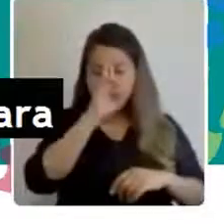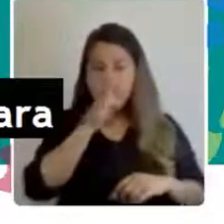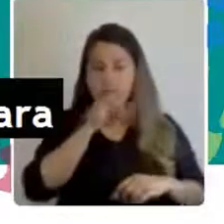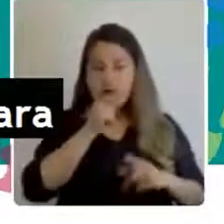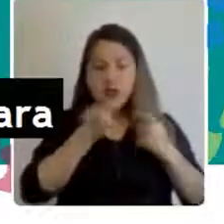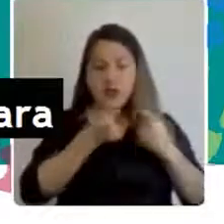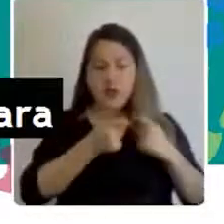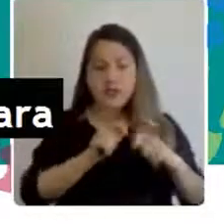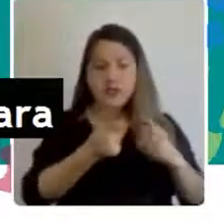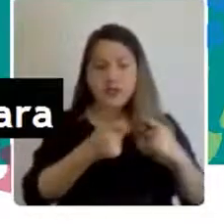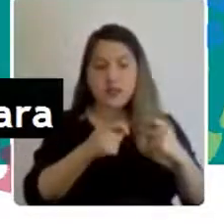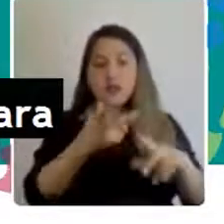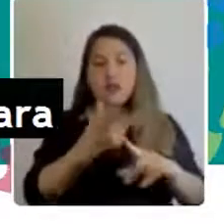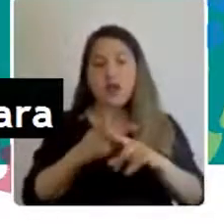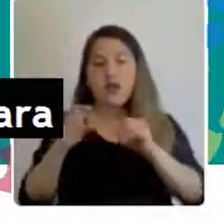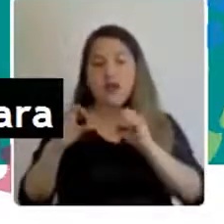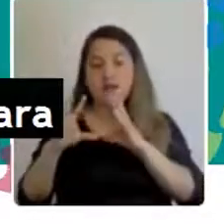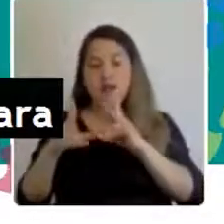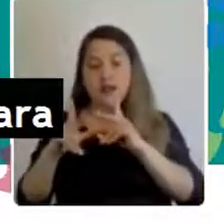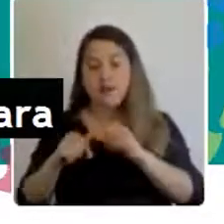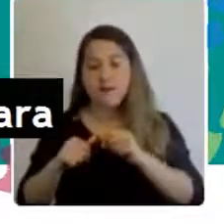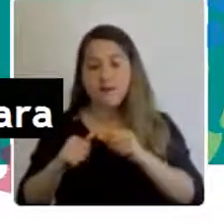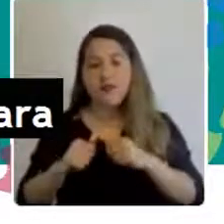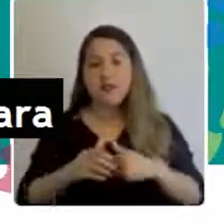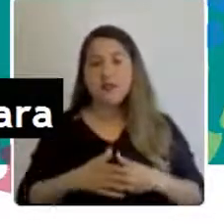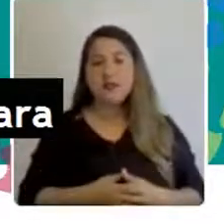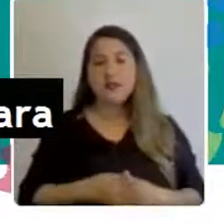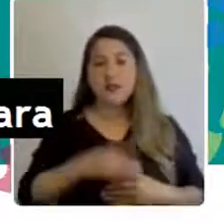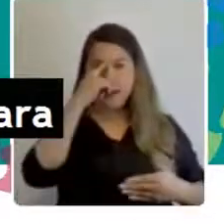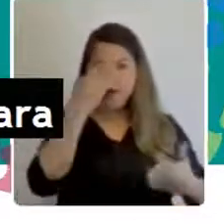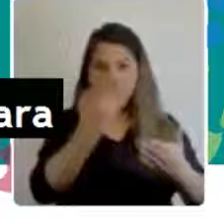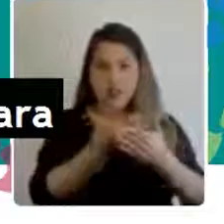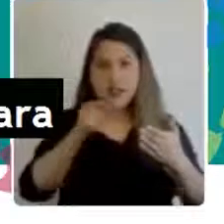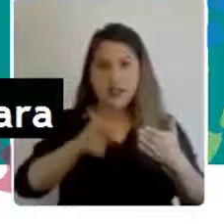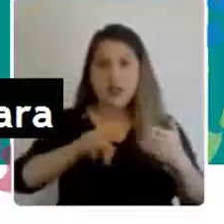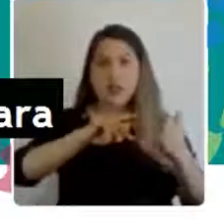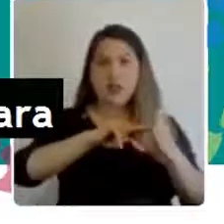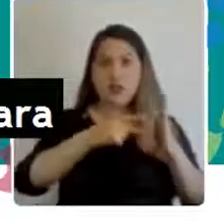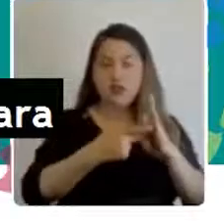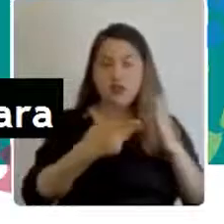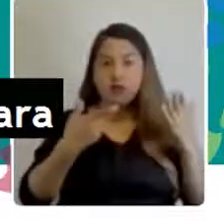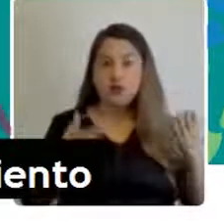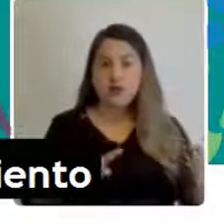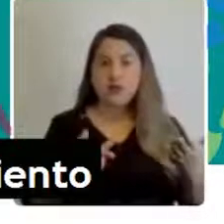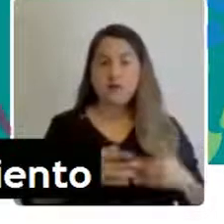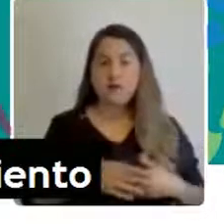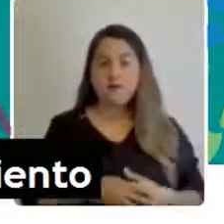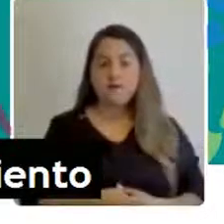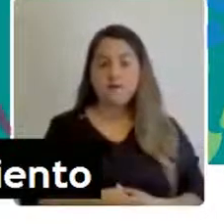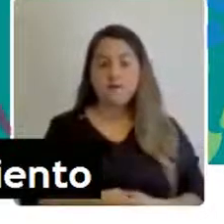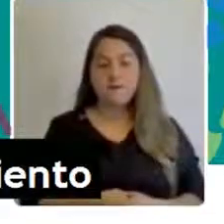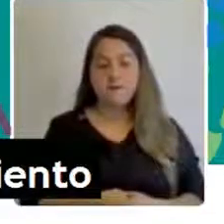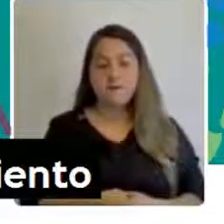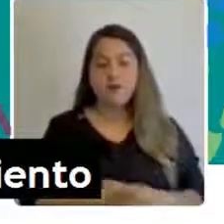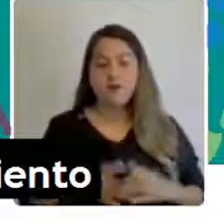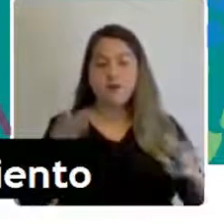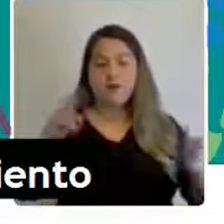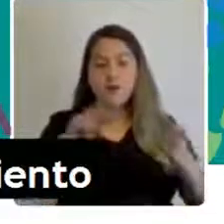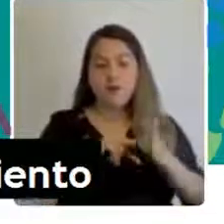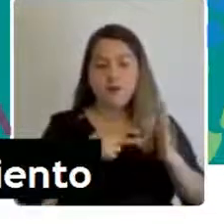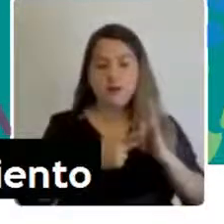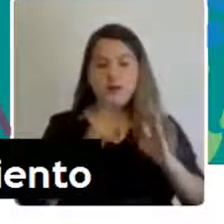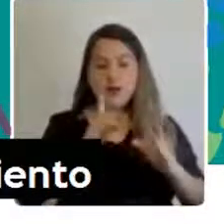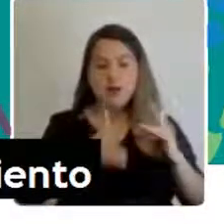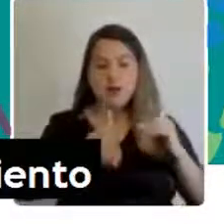diseases, it is bad enough to have a rare disease when there is no treatment. But I think often what I'm